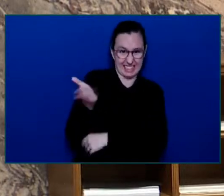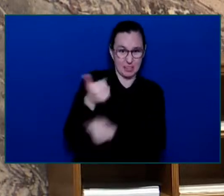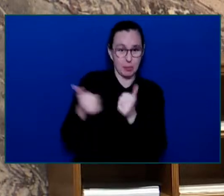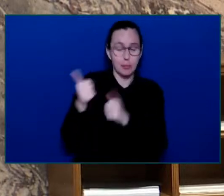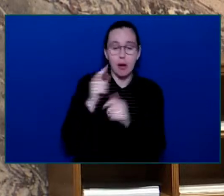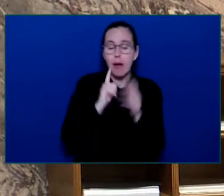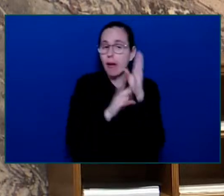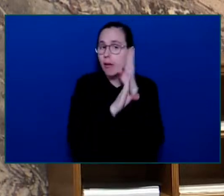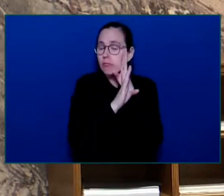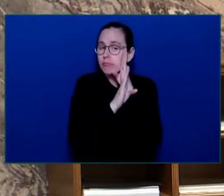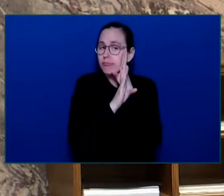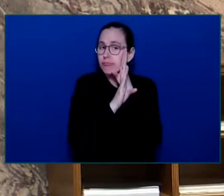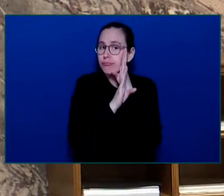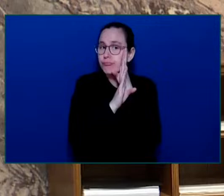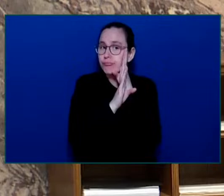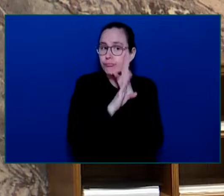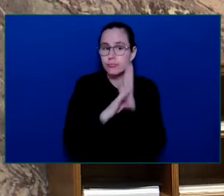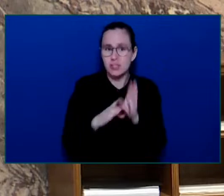issue.